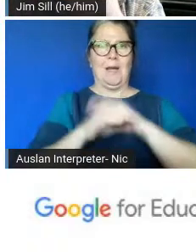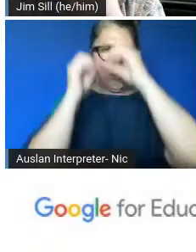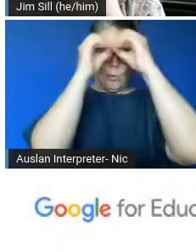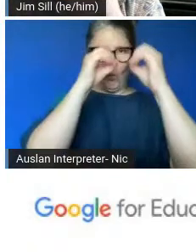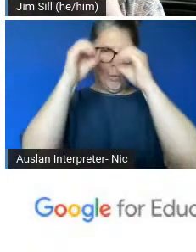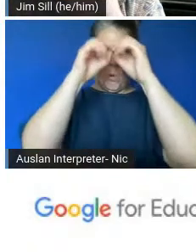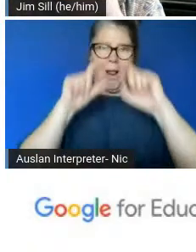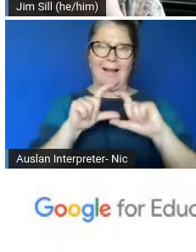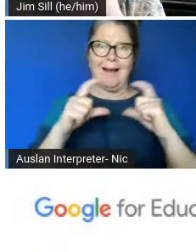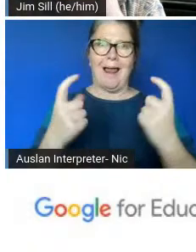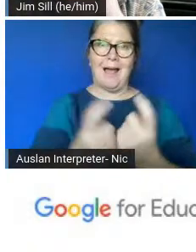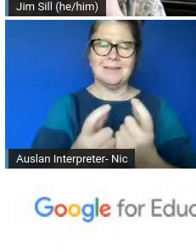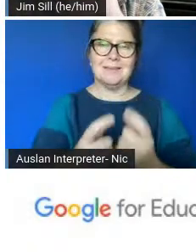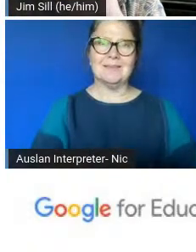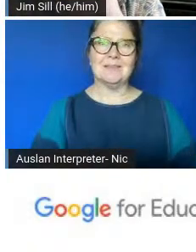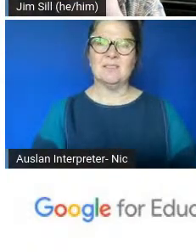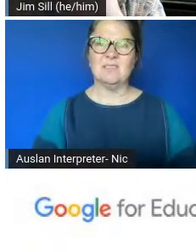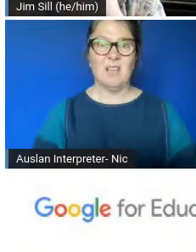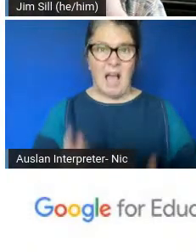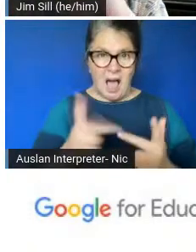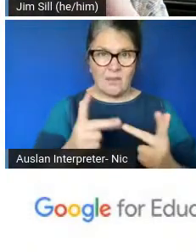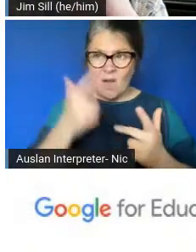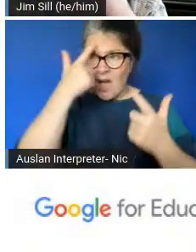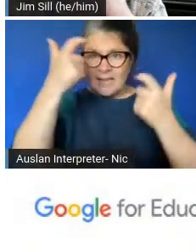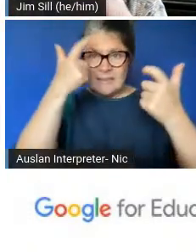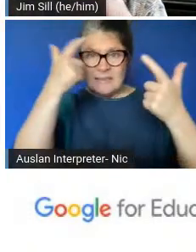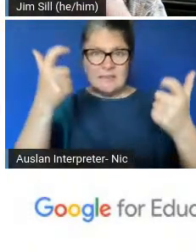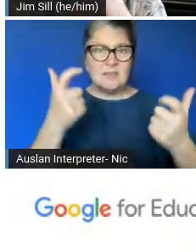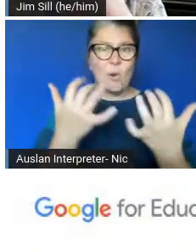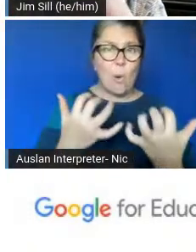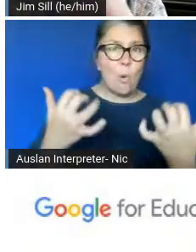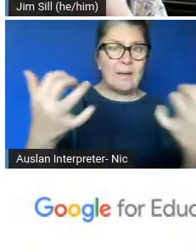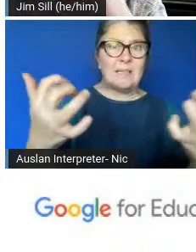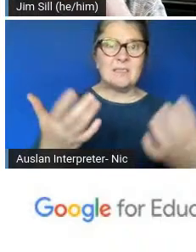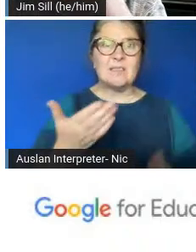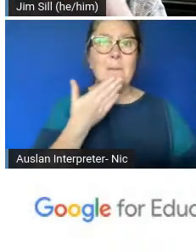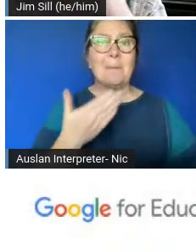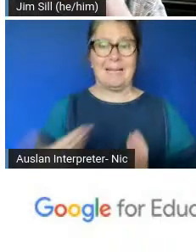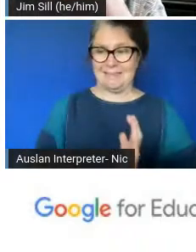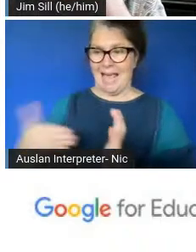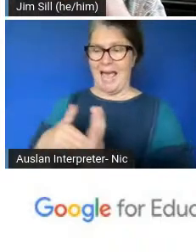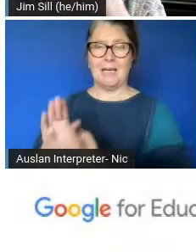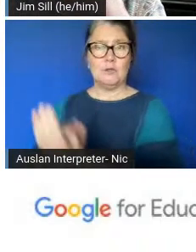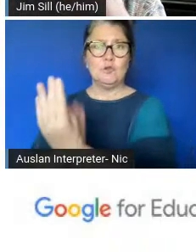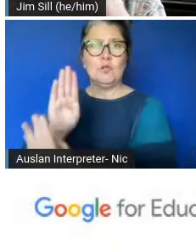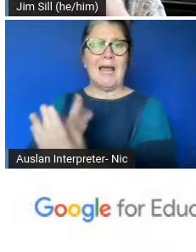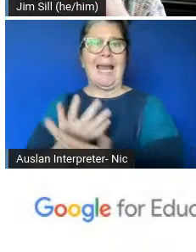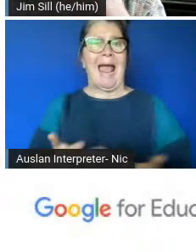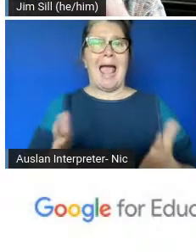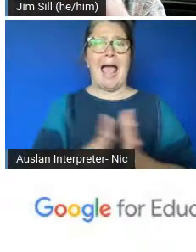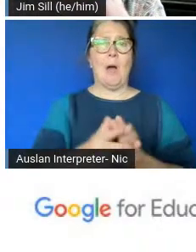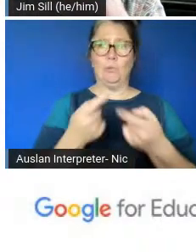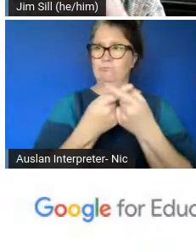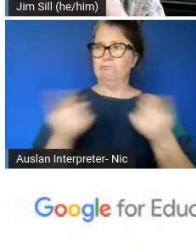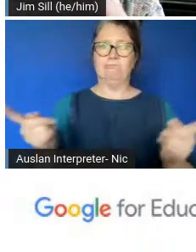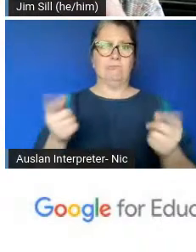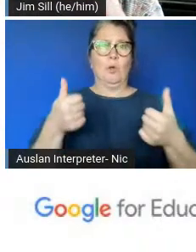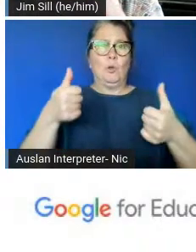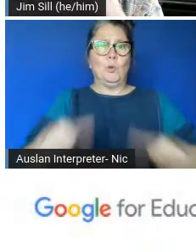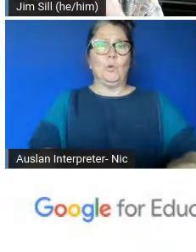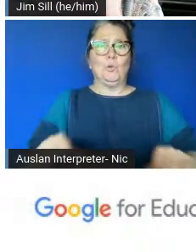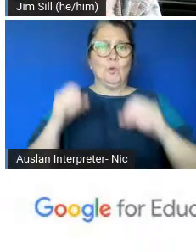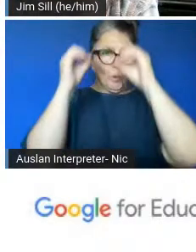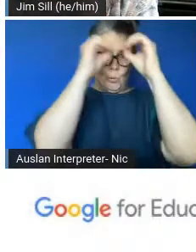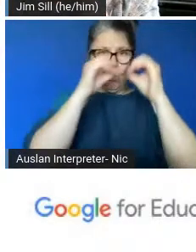other ideas from people in the audience, please put them in the chat. How might you use Google Maps in